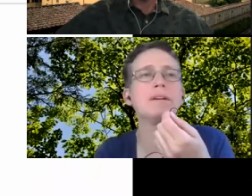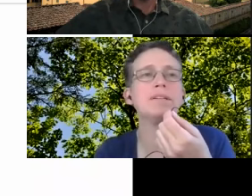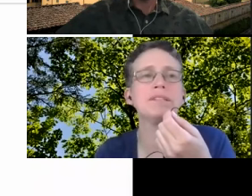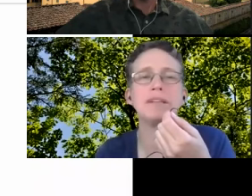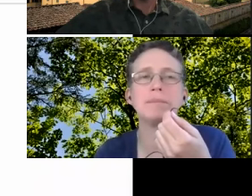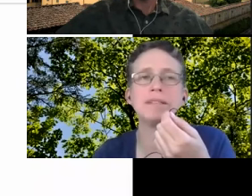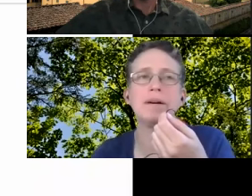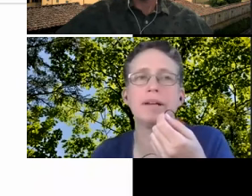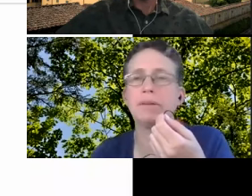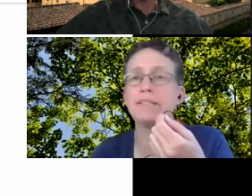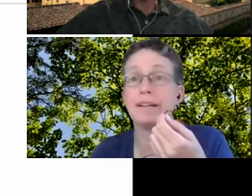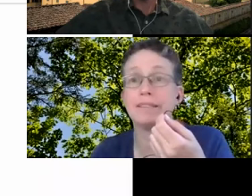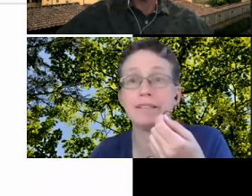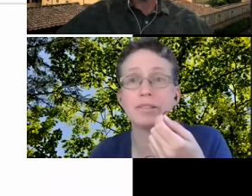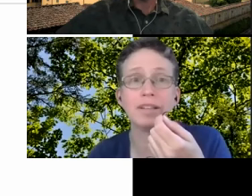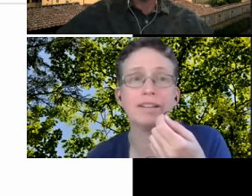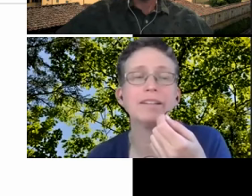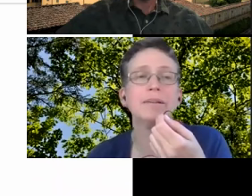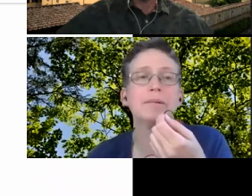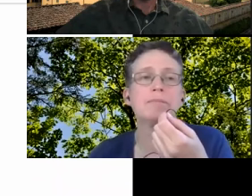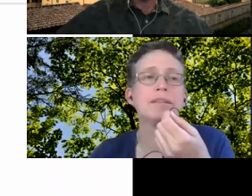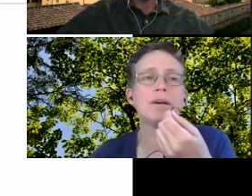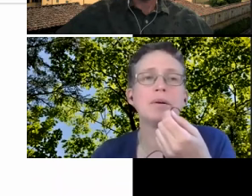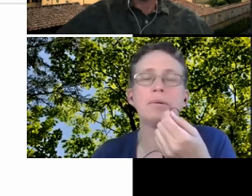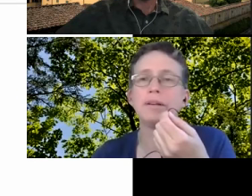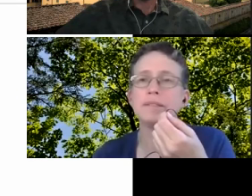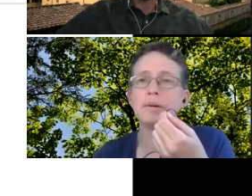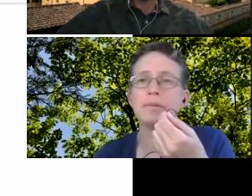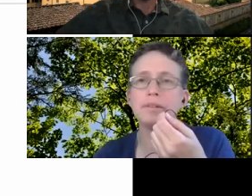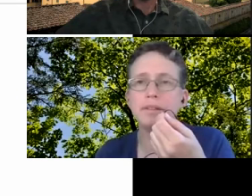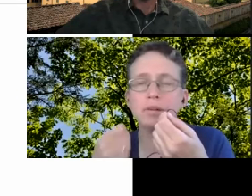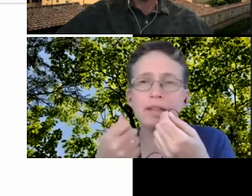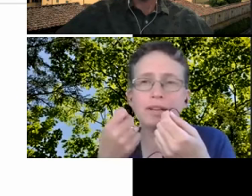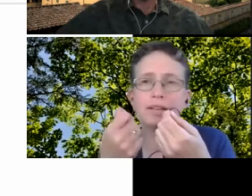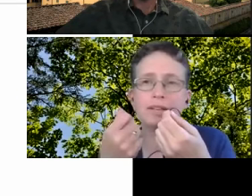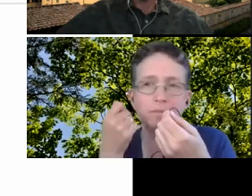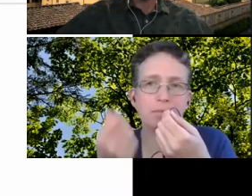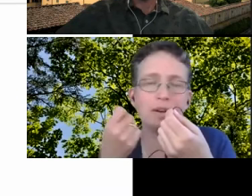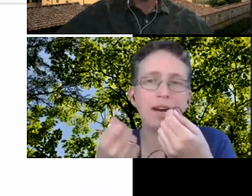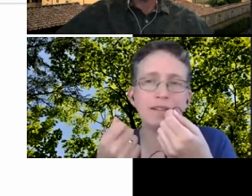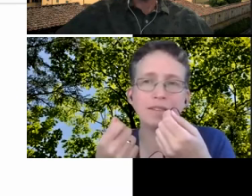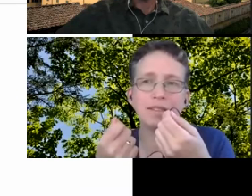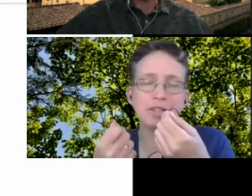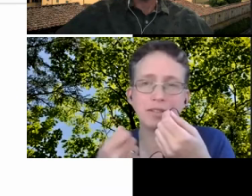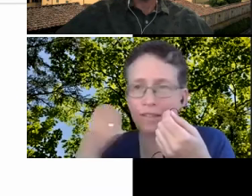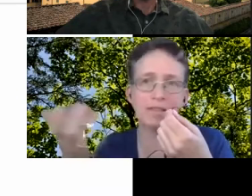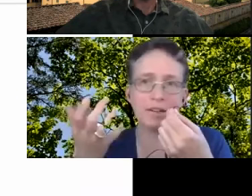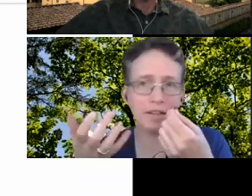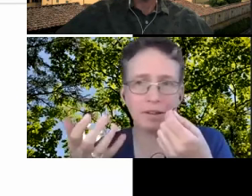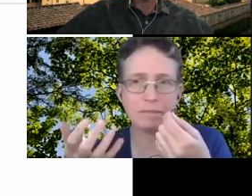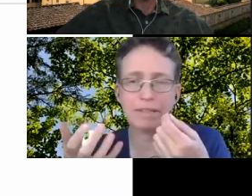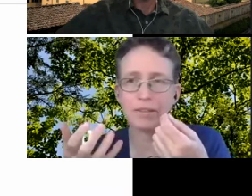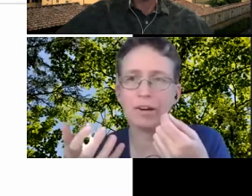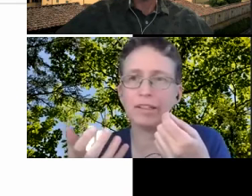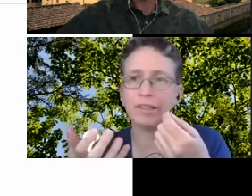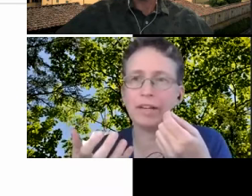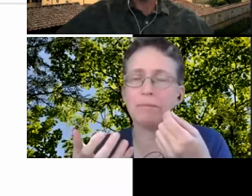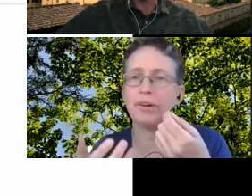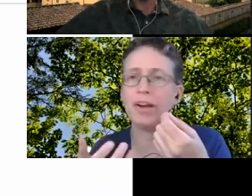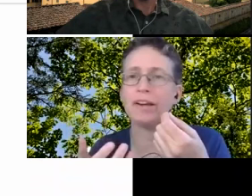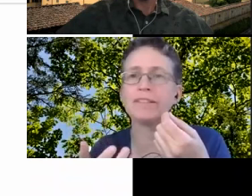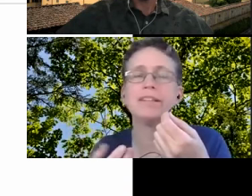couple of images to help us think about, like, what does access look like? So you can, part of access is just, is there any green space at all